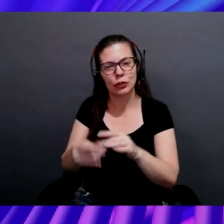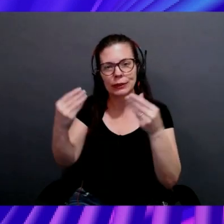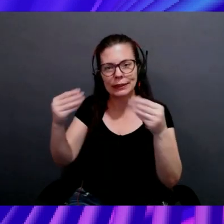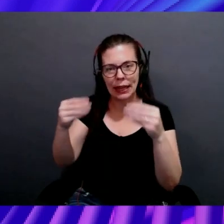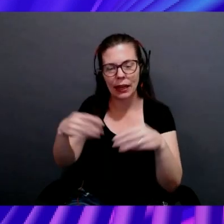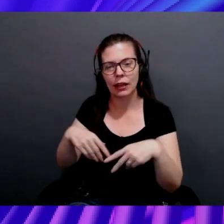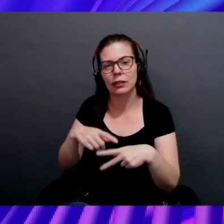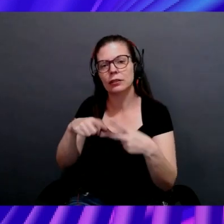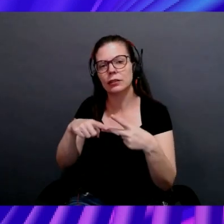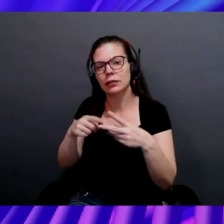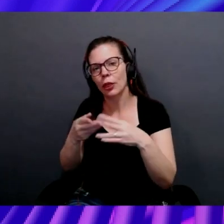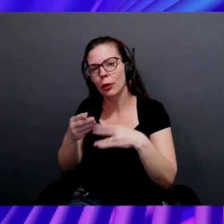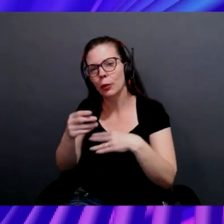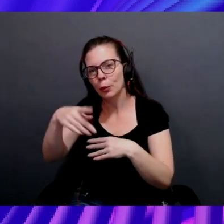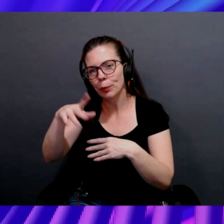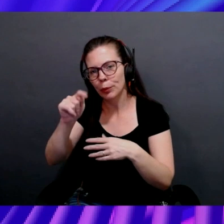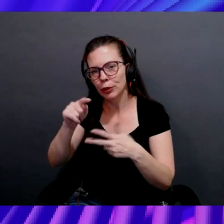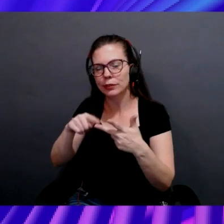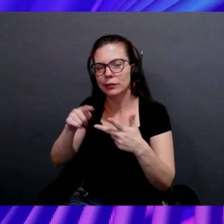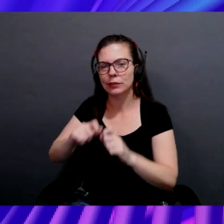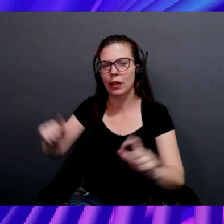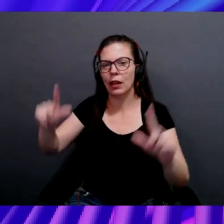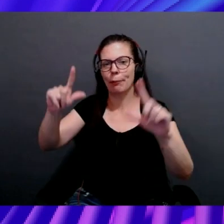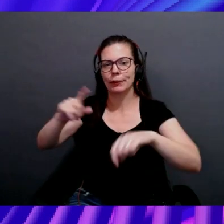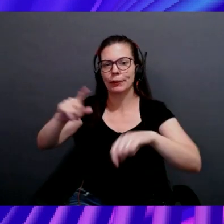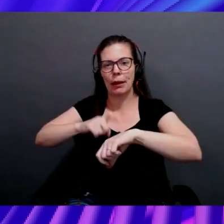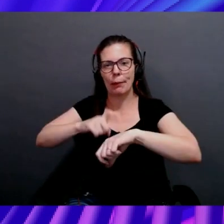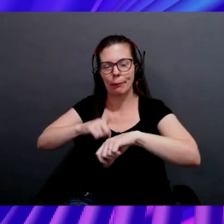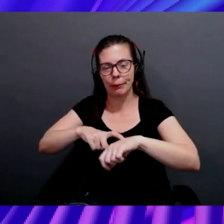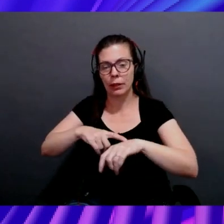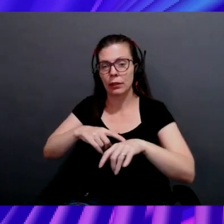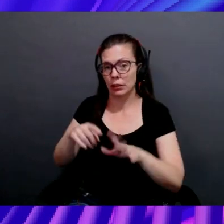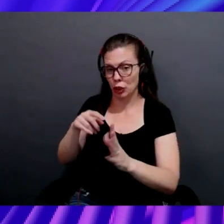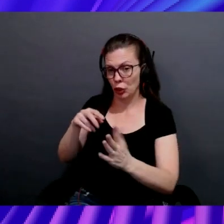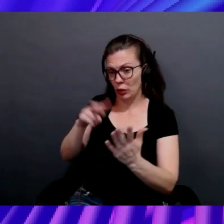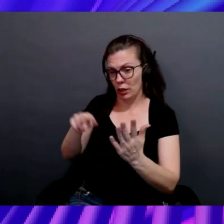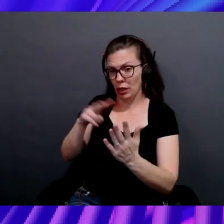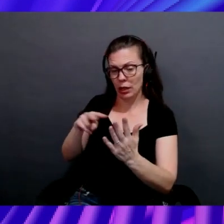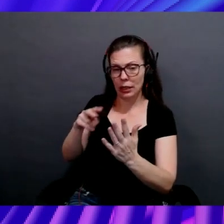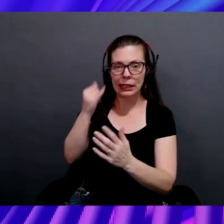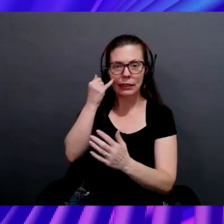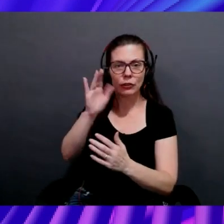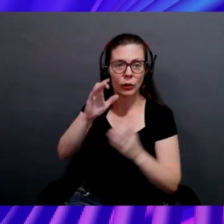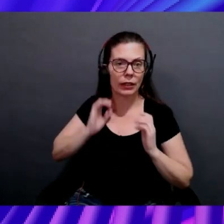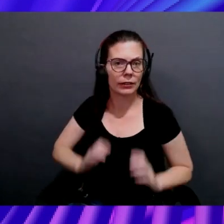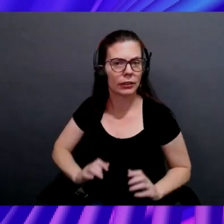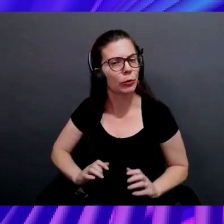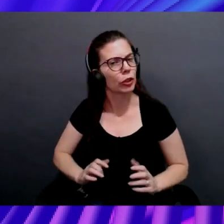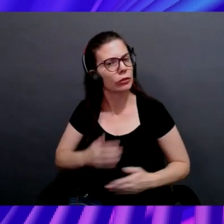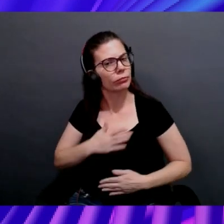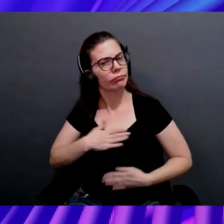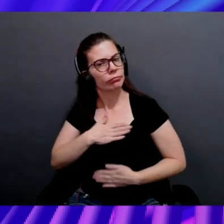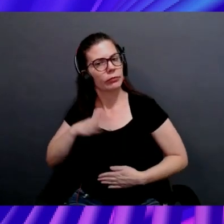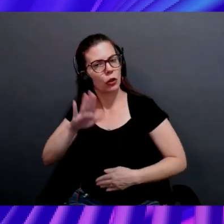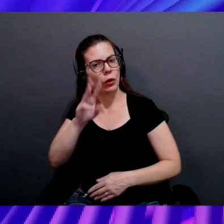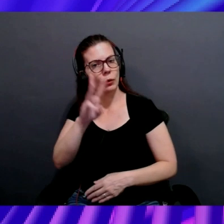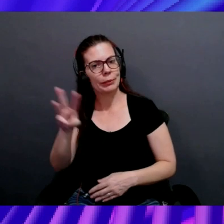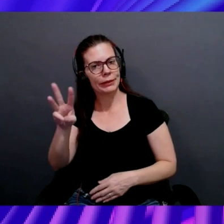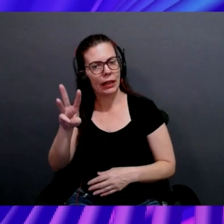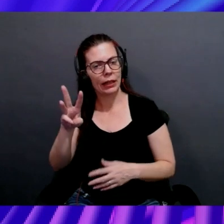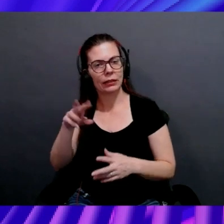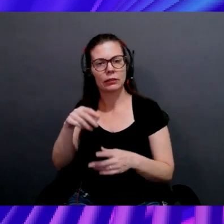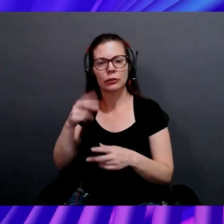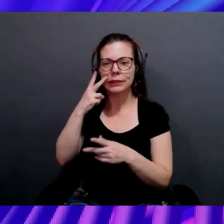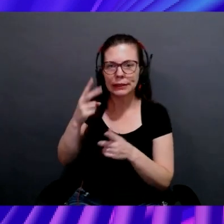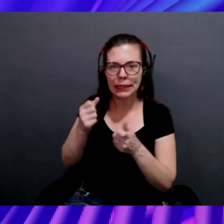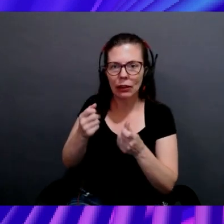your uptime, measuring if your customers are having a good time on your website, looking at retention, abandoned